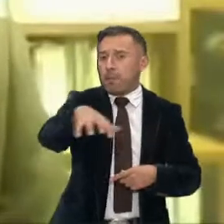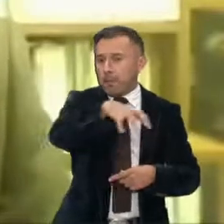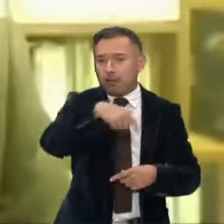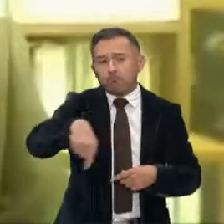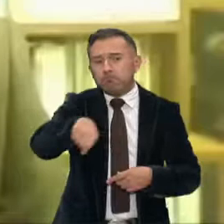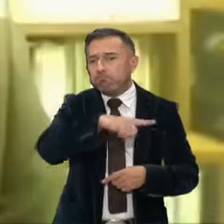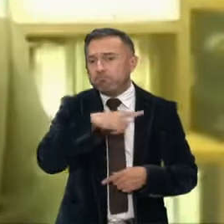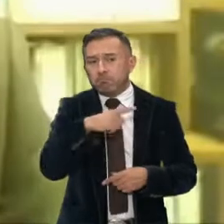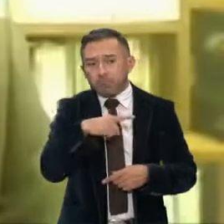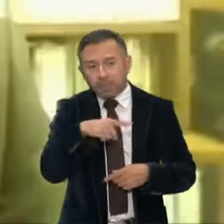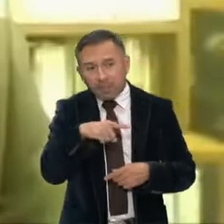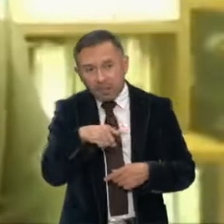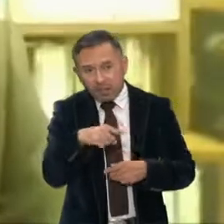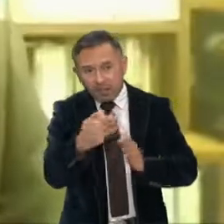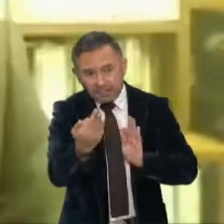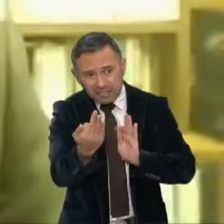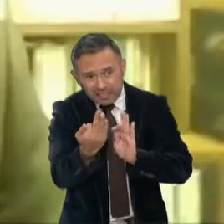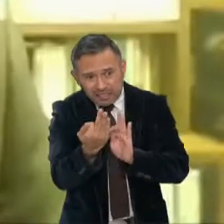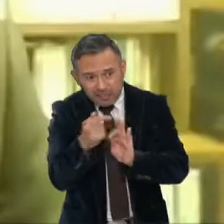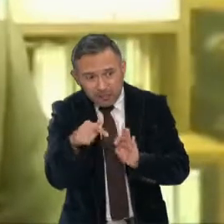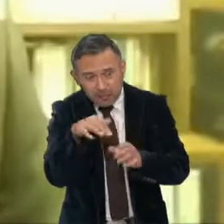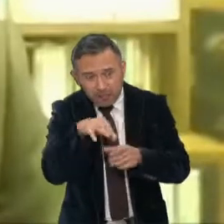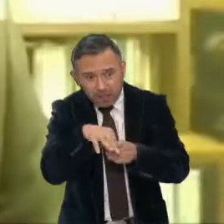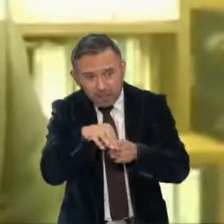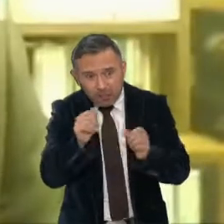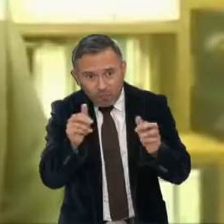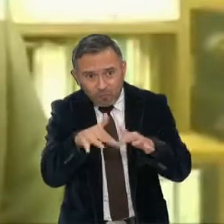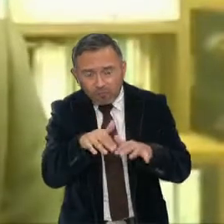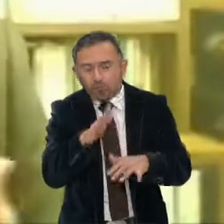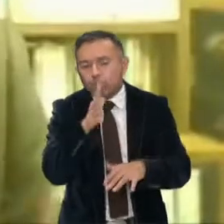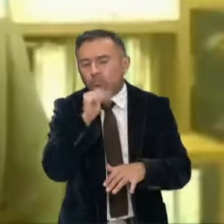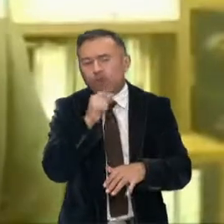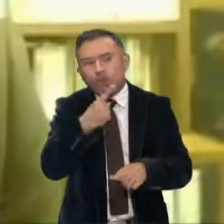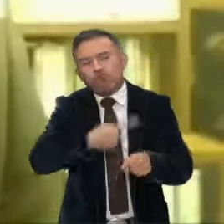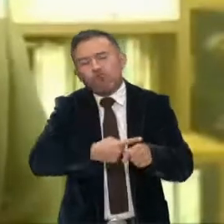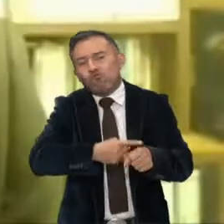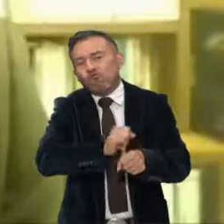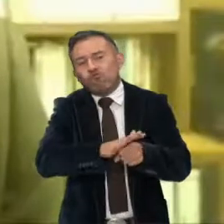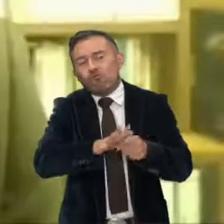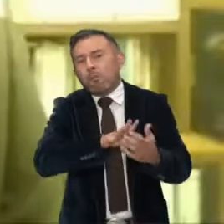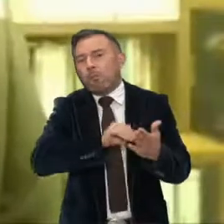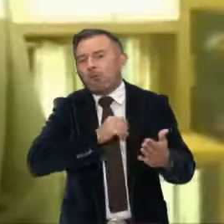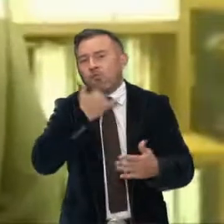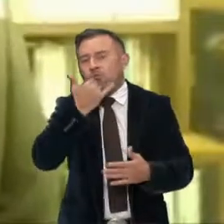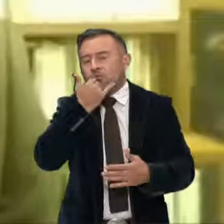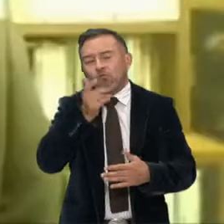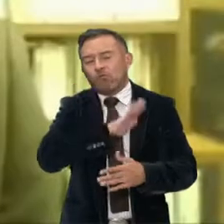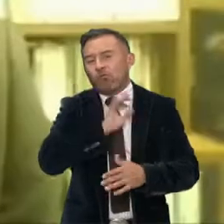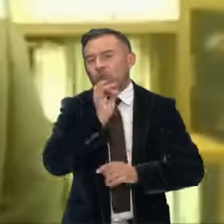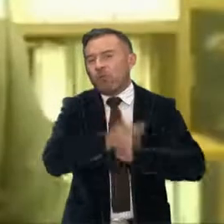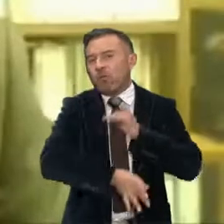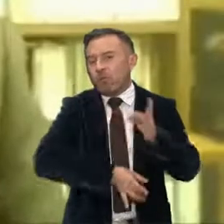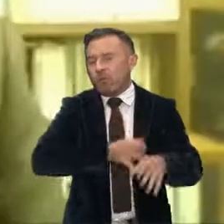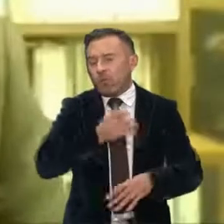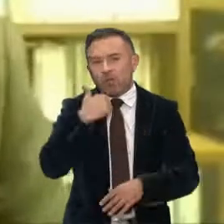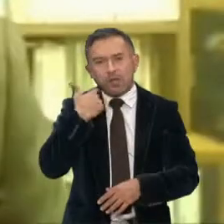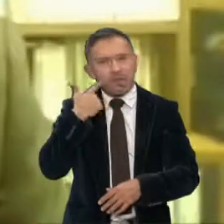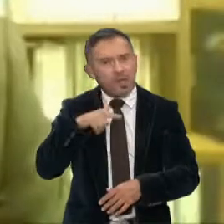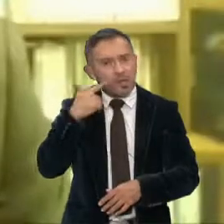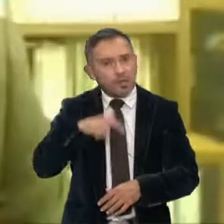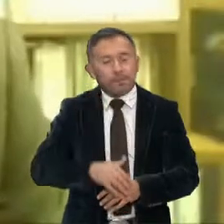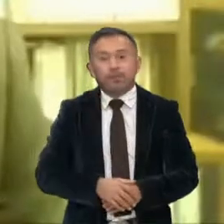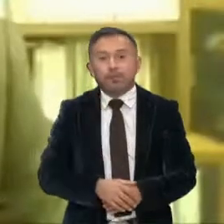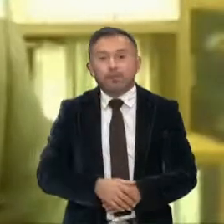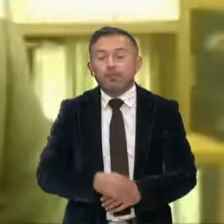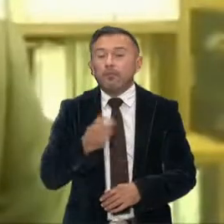of sectors or parts of the population and the citizens to have this date on this date